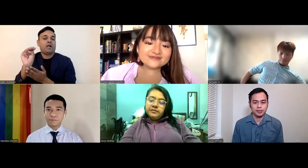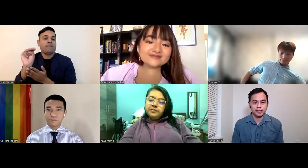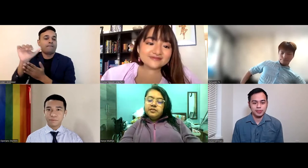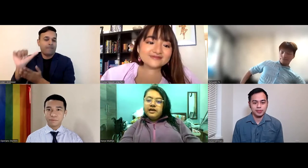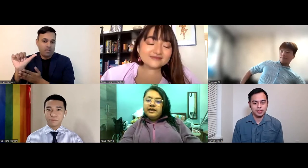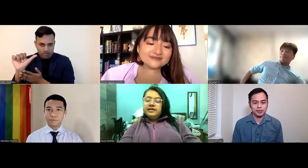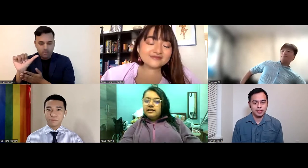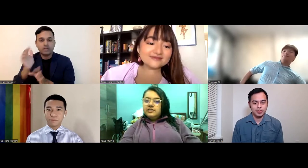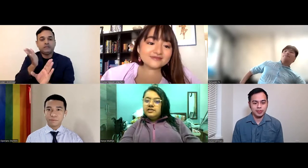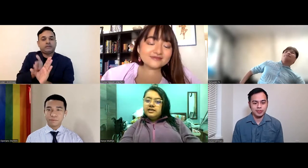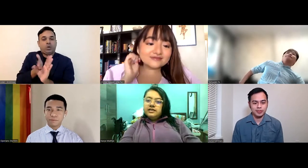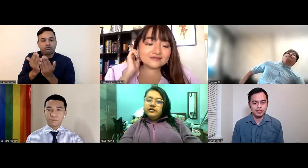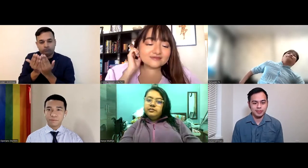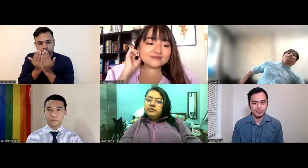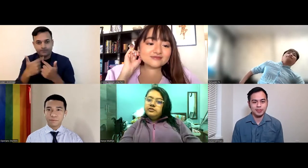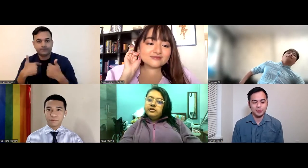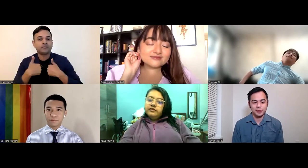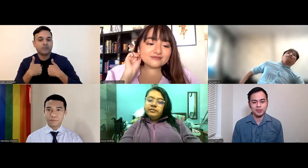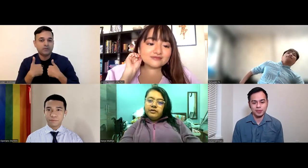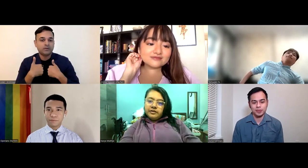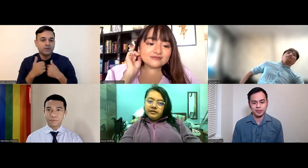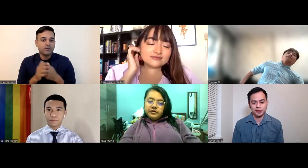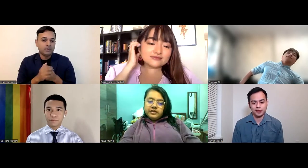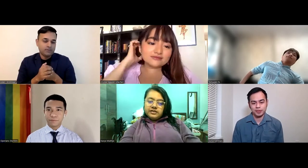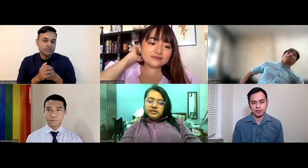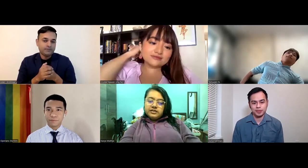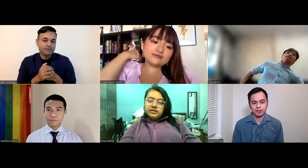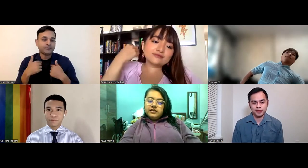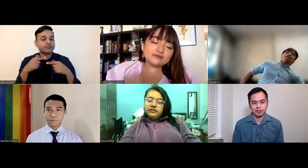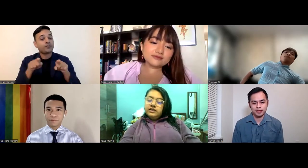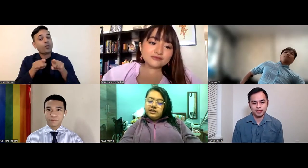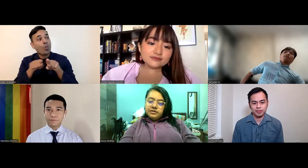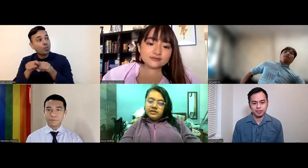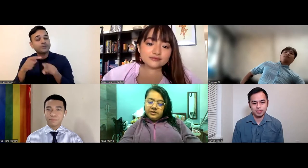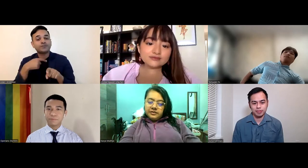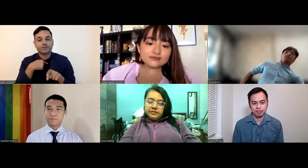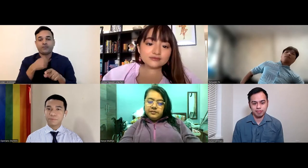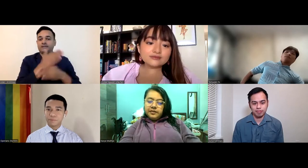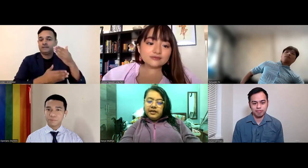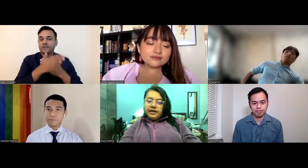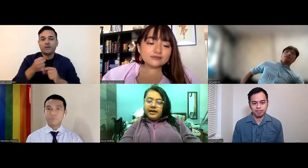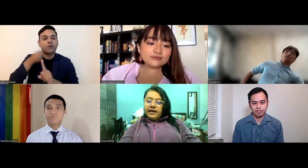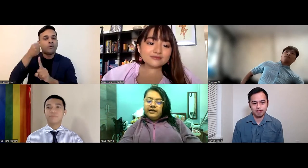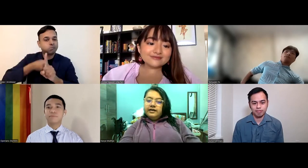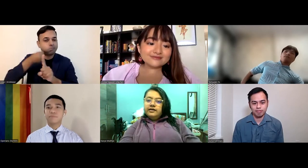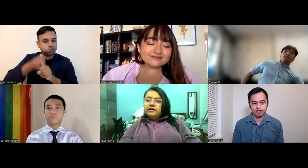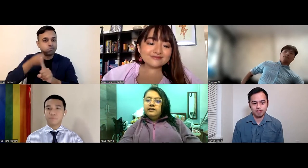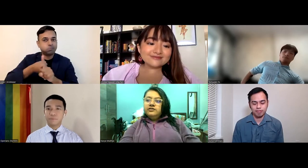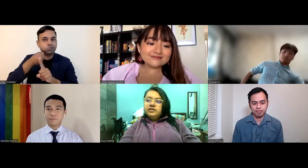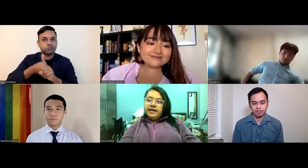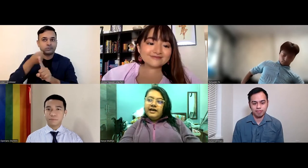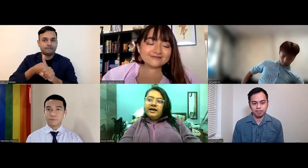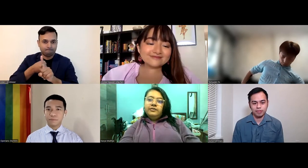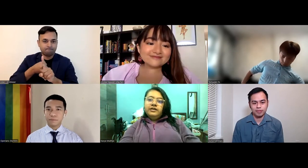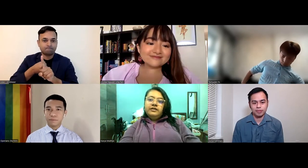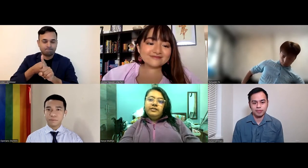Fellowship at the National Center for Promotion of Employment for Persons for Disabled People. And